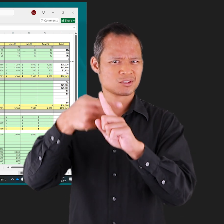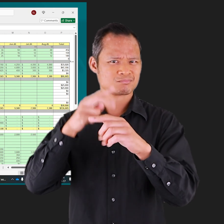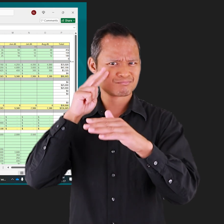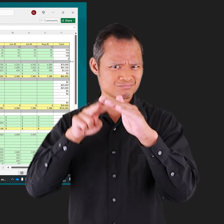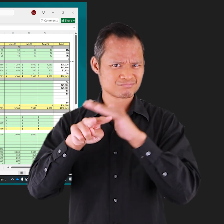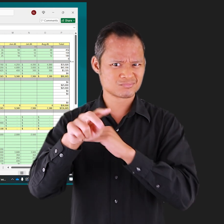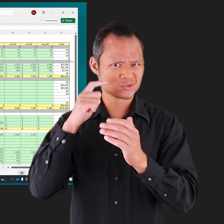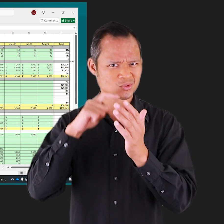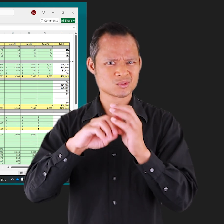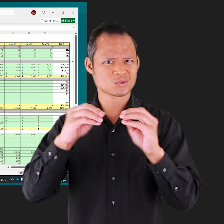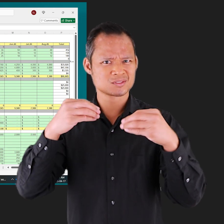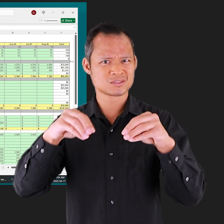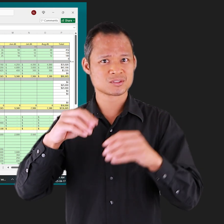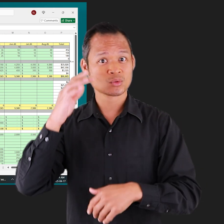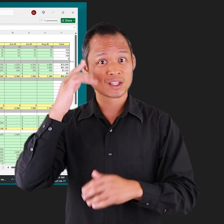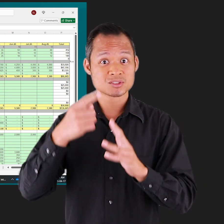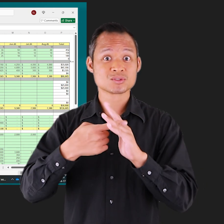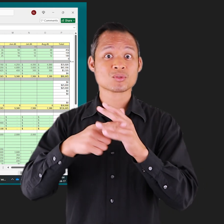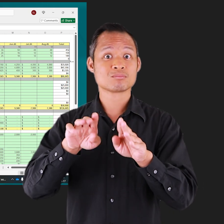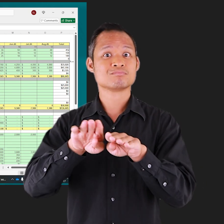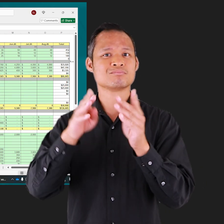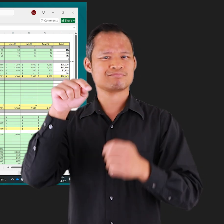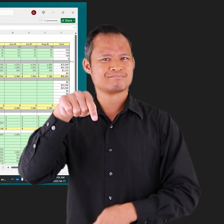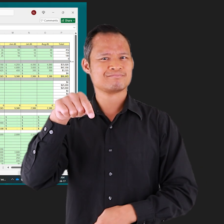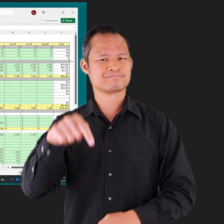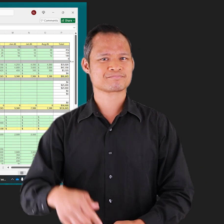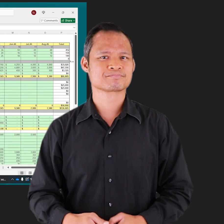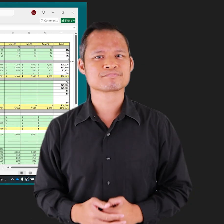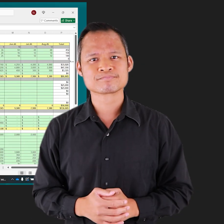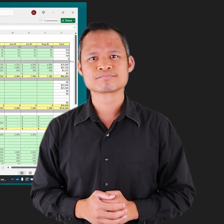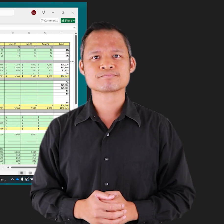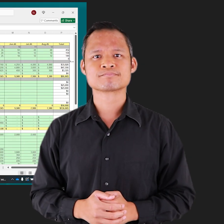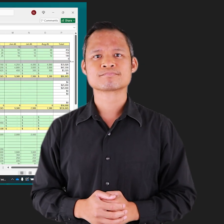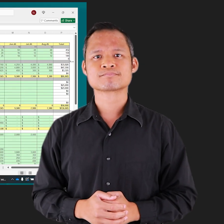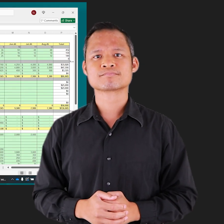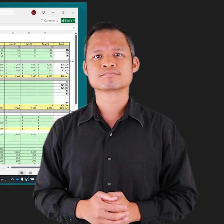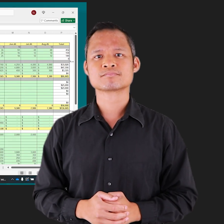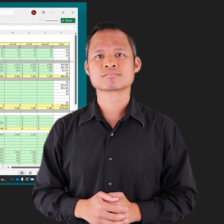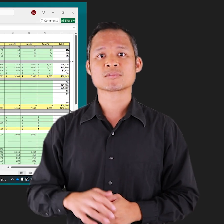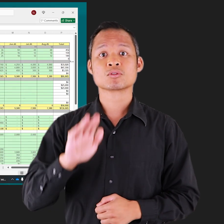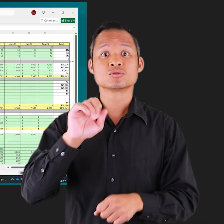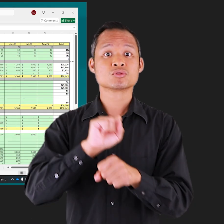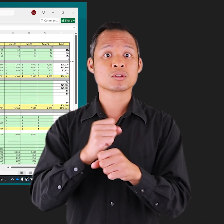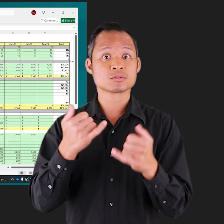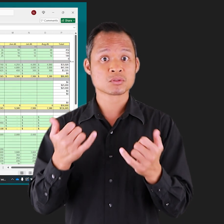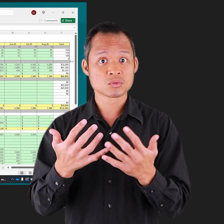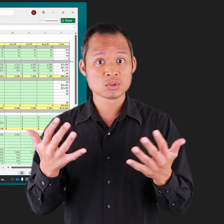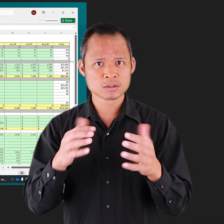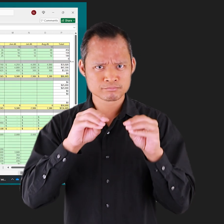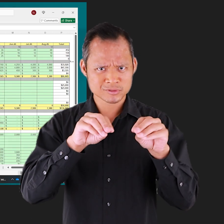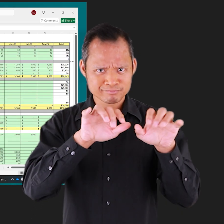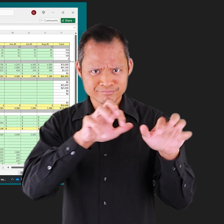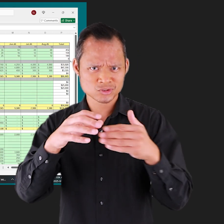states, there are no sales as the entrepreneur is getting ready to open. Their job now is to enter the